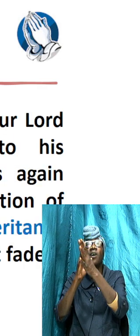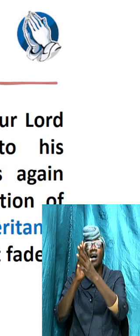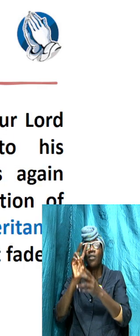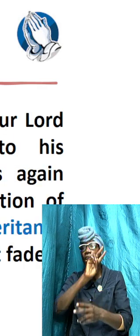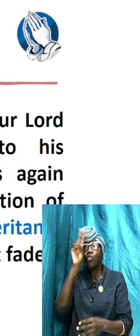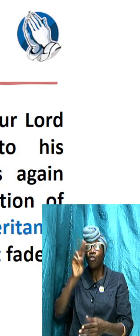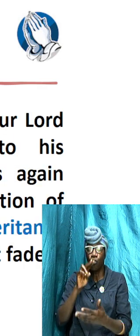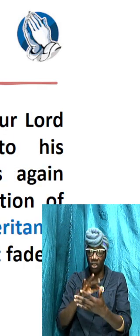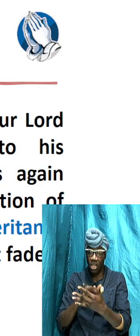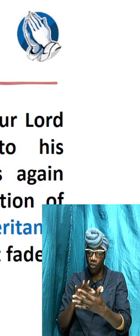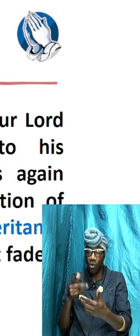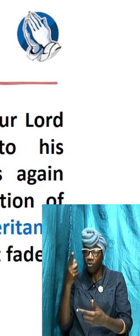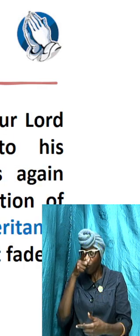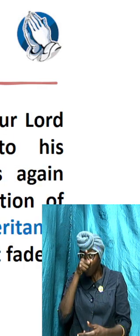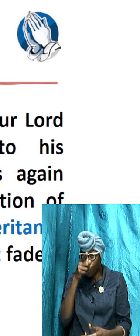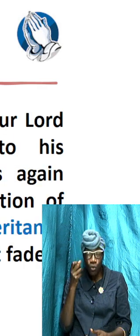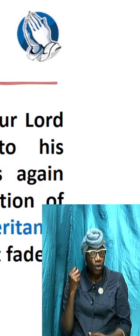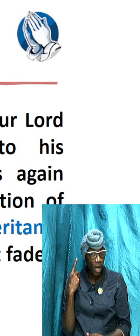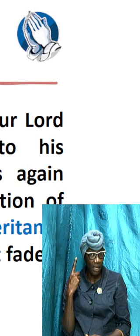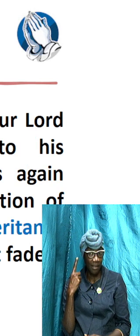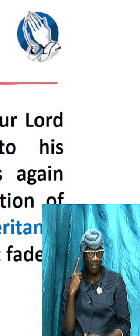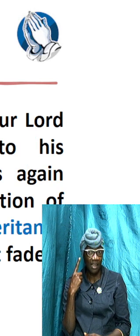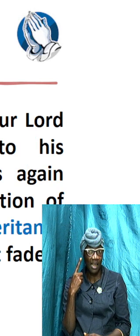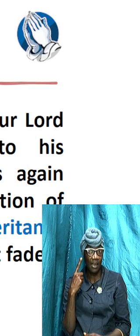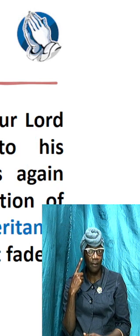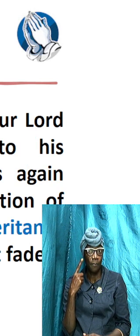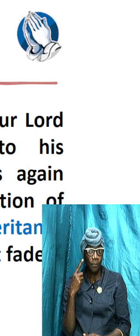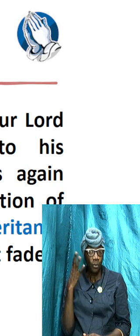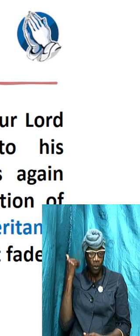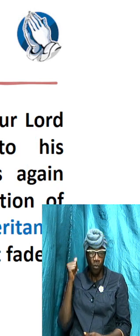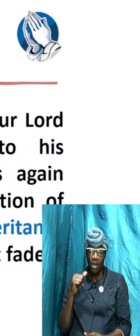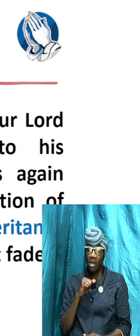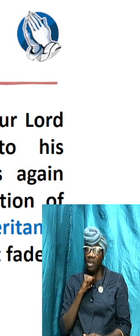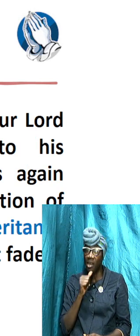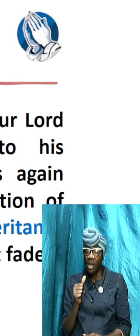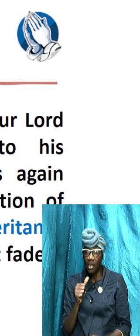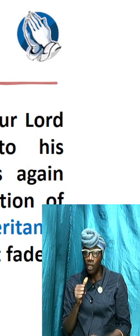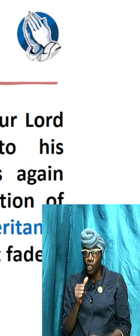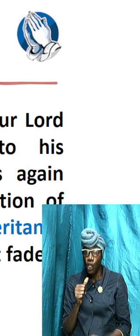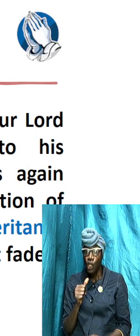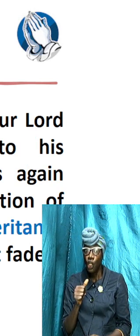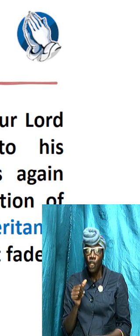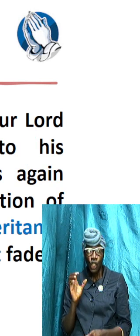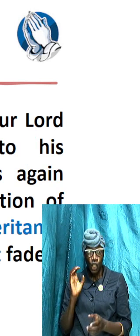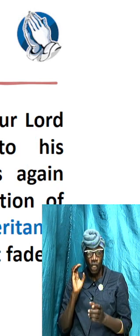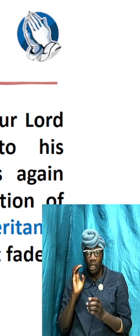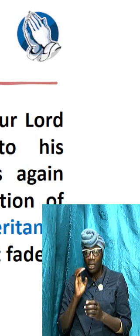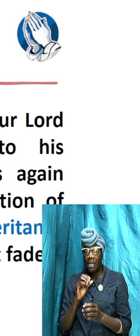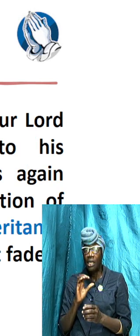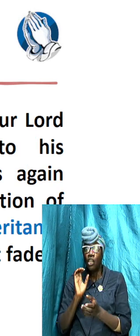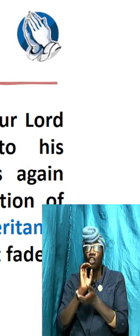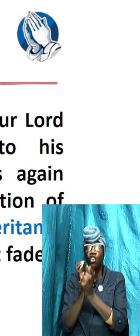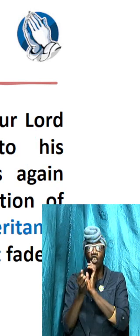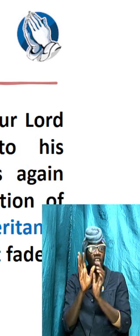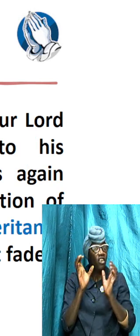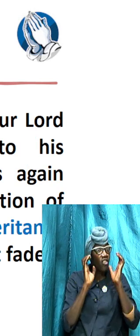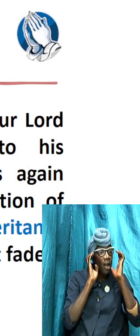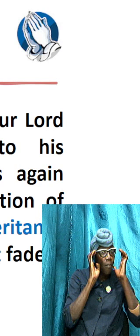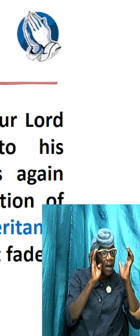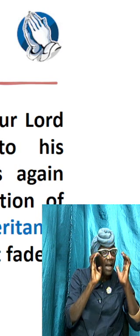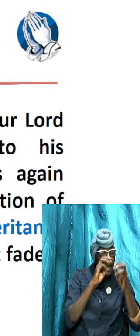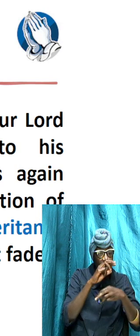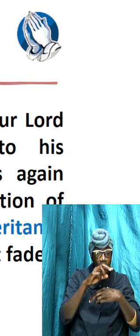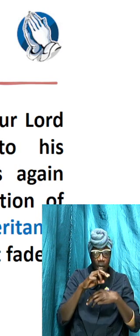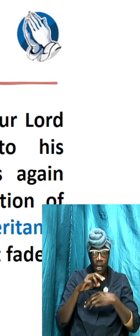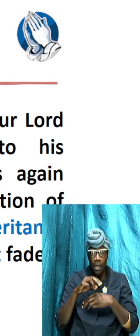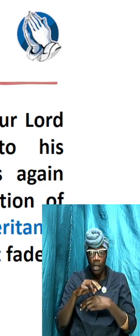us to understand why we should not challenge or channel our mind along this world. Amen. Everything that is